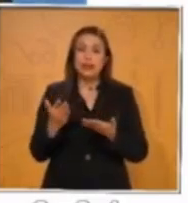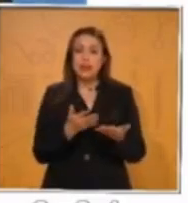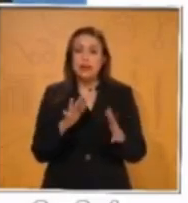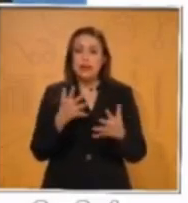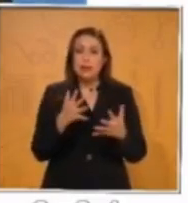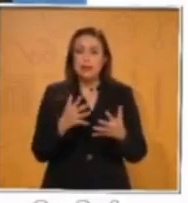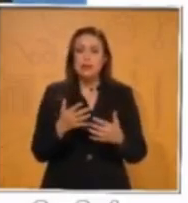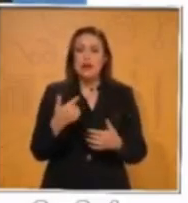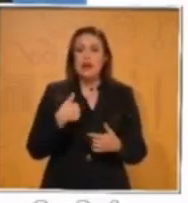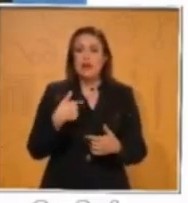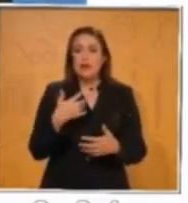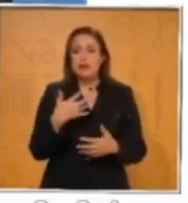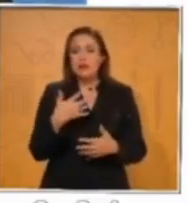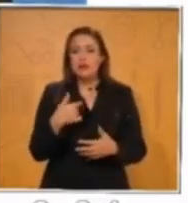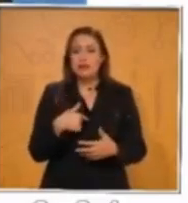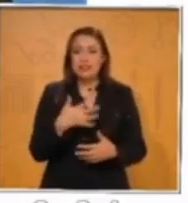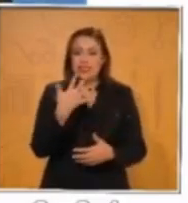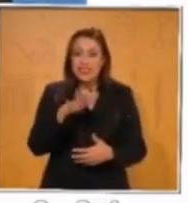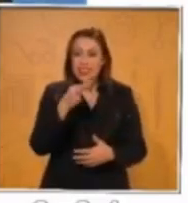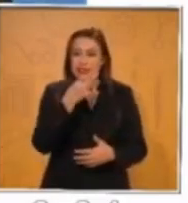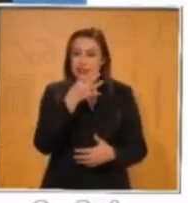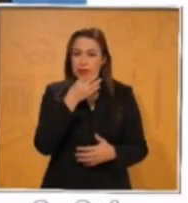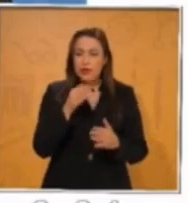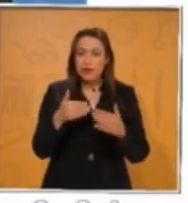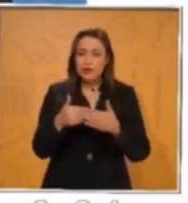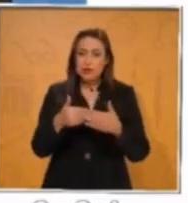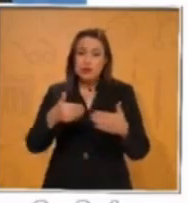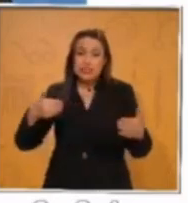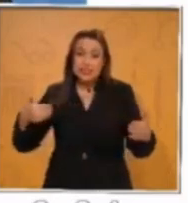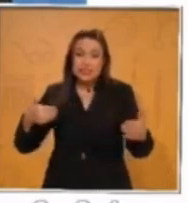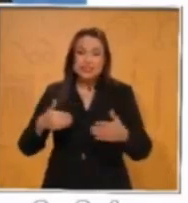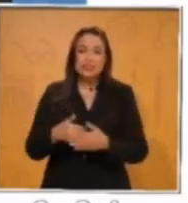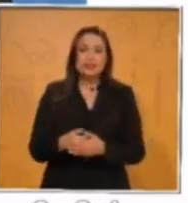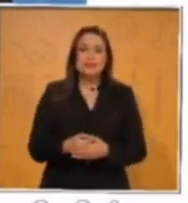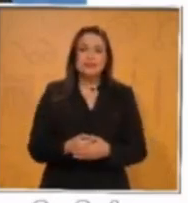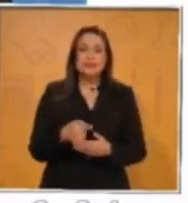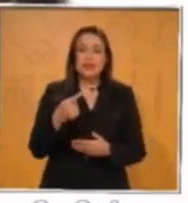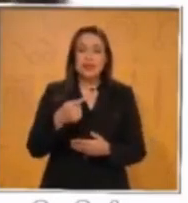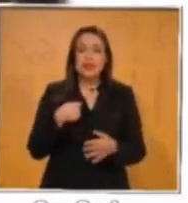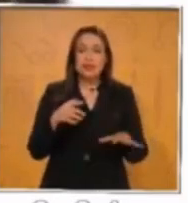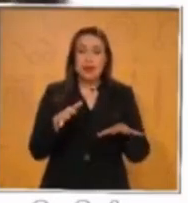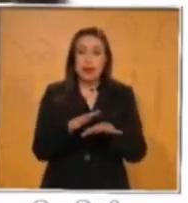away. Keep reading with me. I'm gonna change the slide.